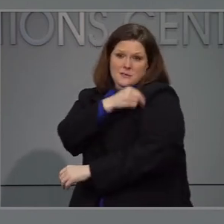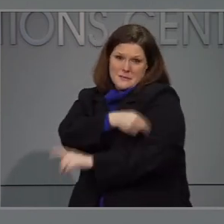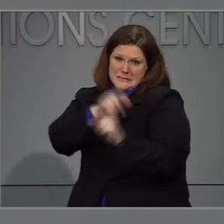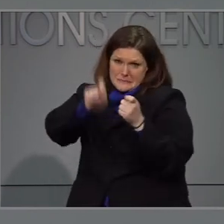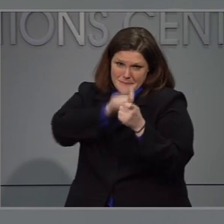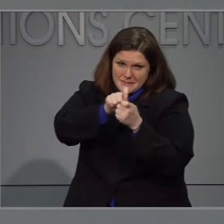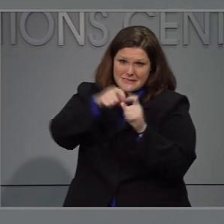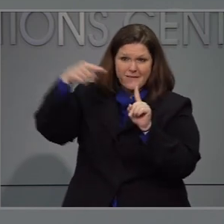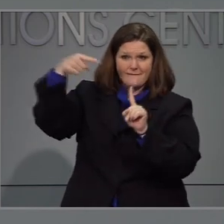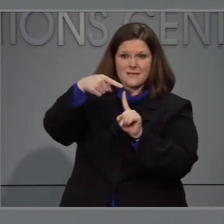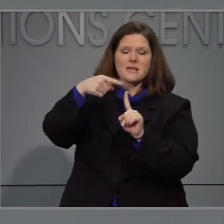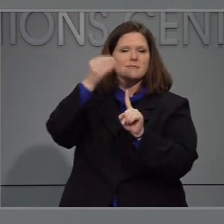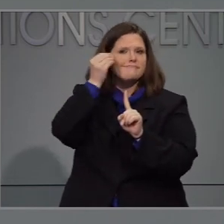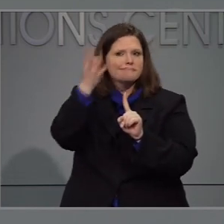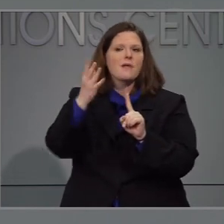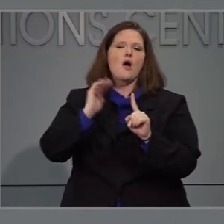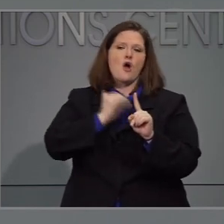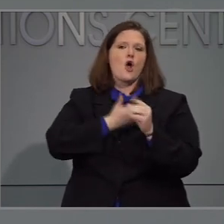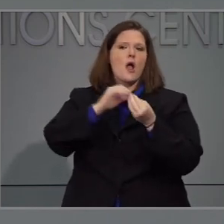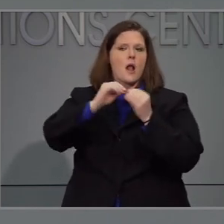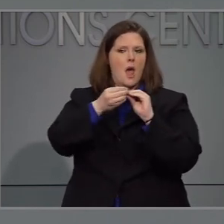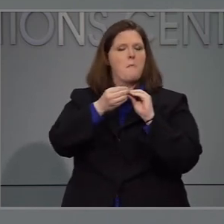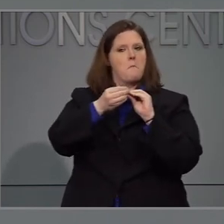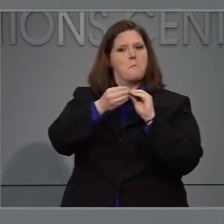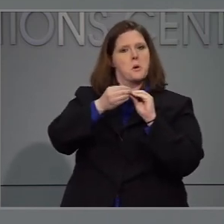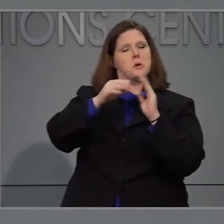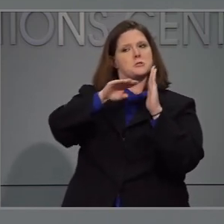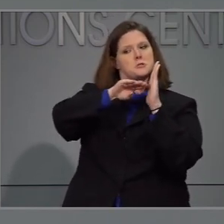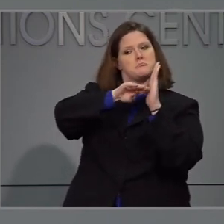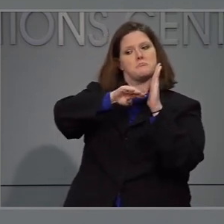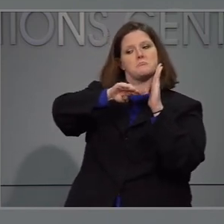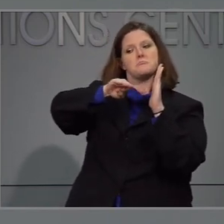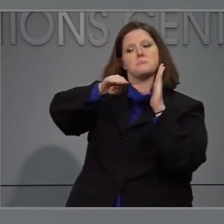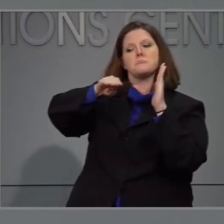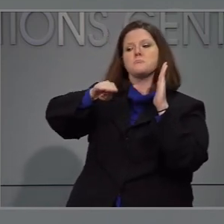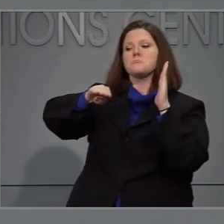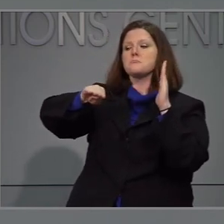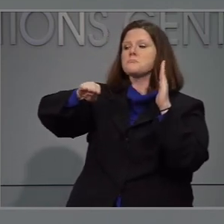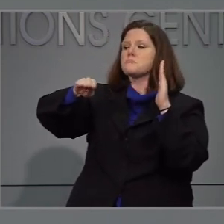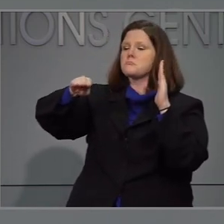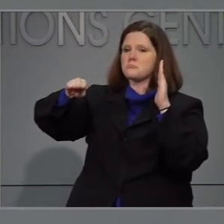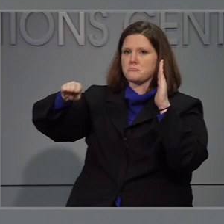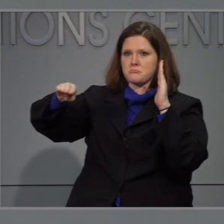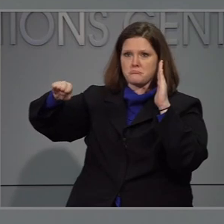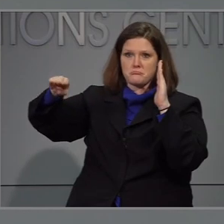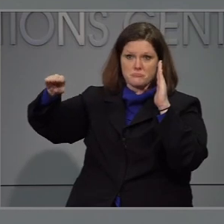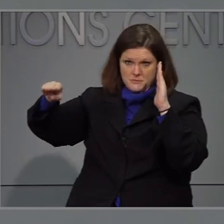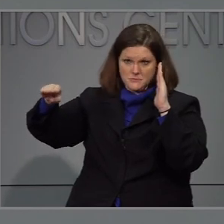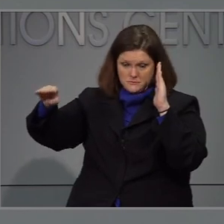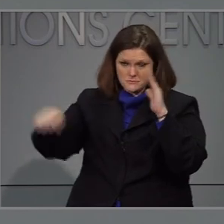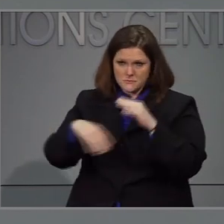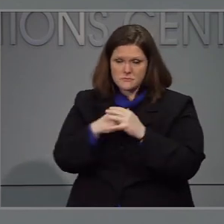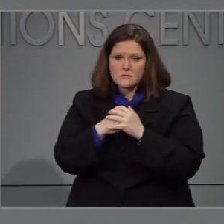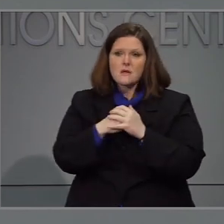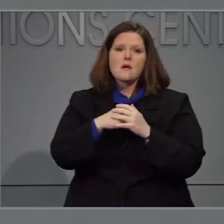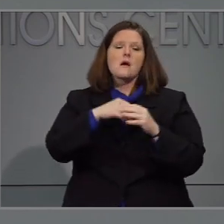hospitalizations are also level. So, you know, again, we see some things in our surveillance that may indicate that we need to really be